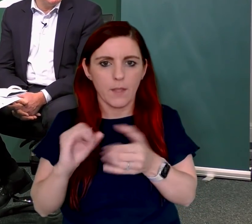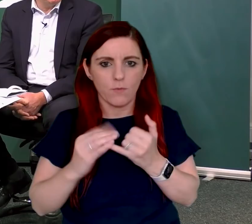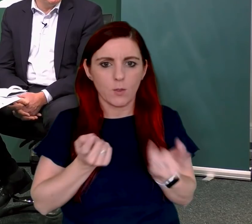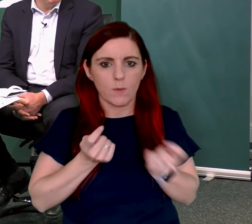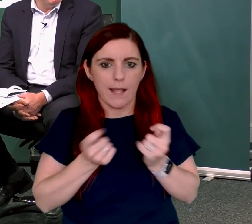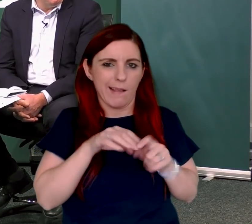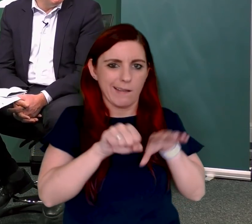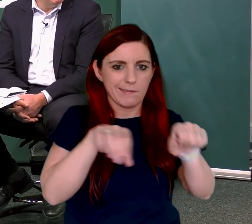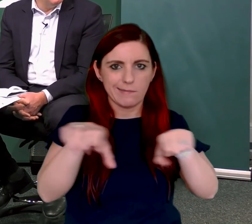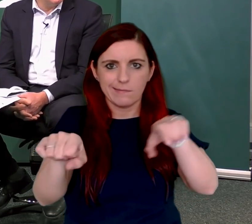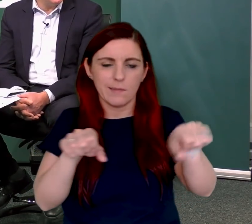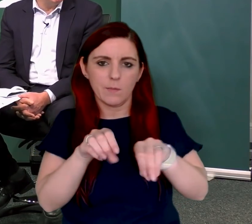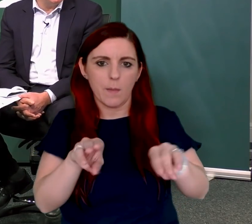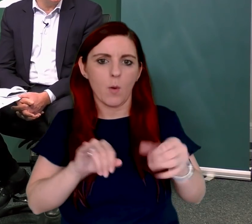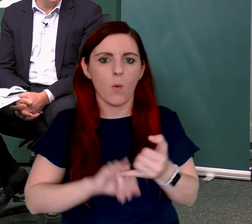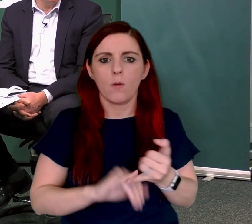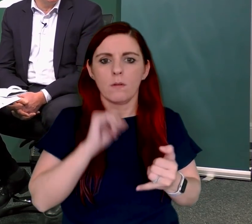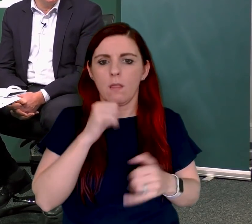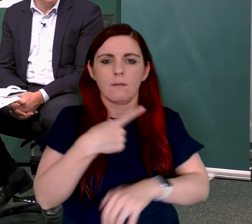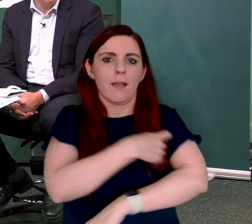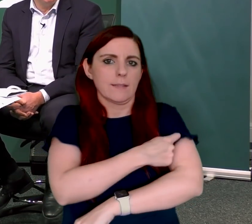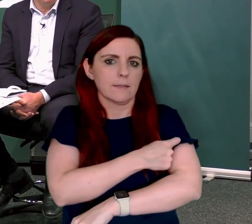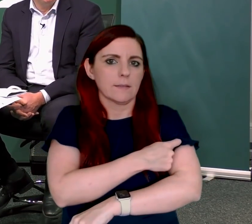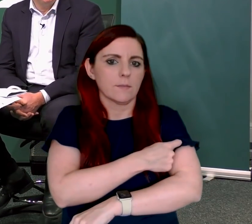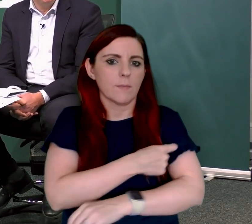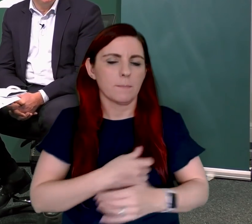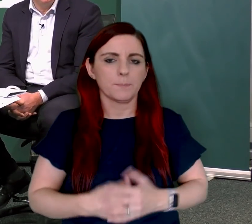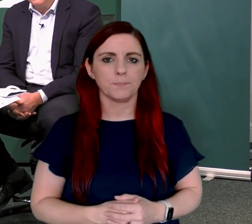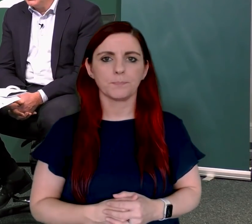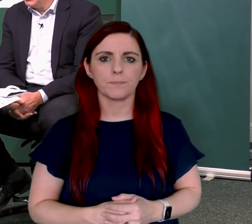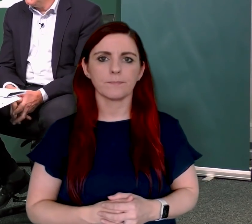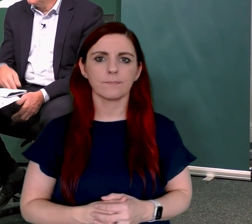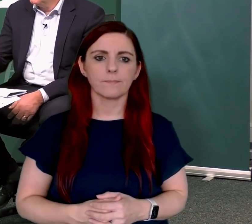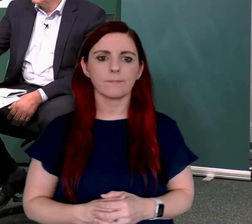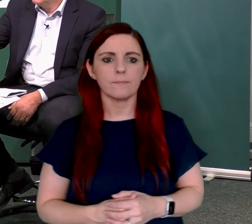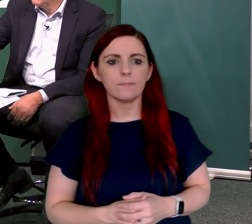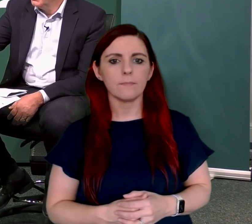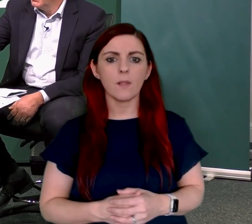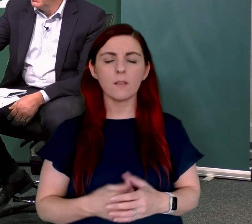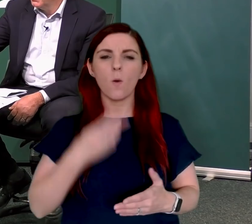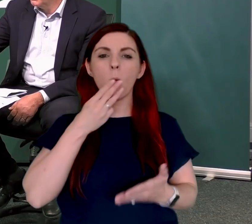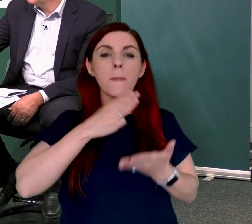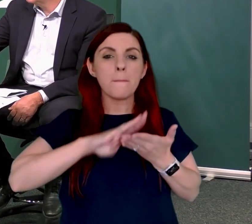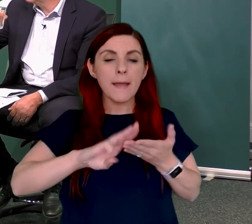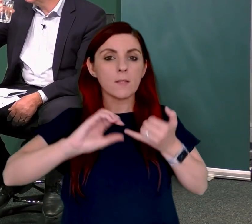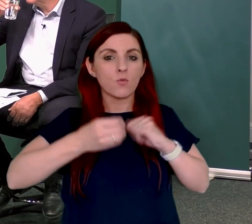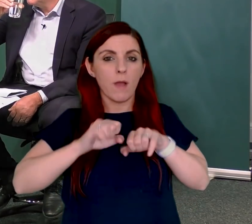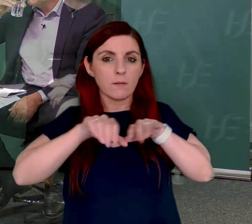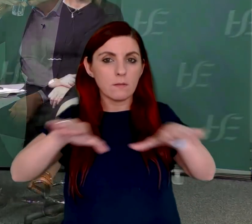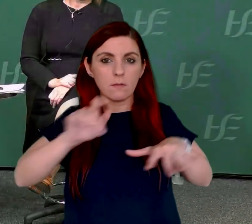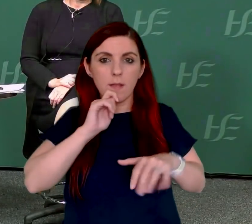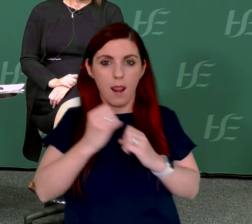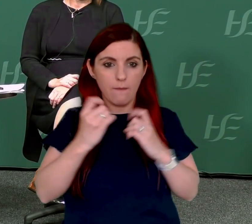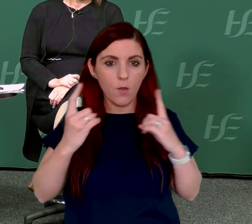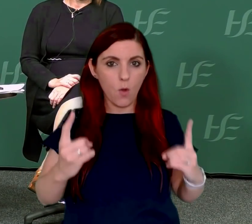with people who were, hadn't been vaccinated towards the end. It is a message we're trying to help all of us, public in